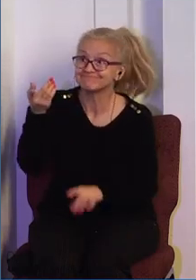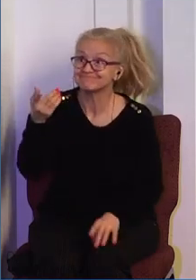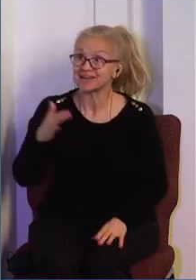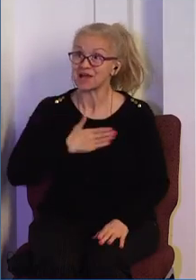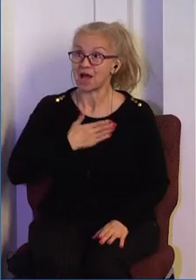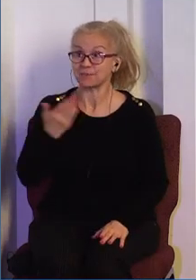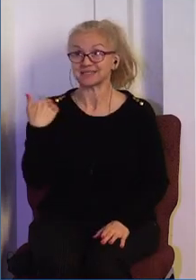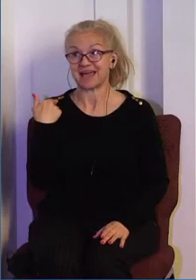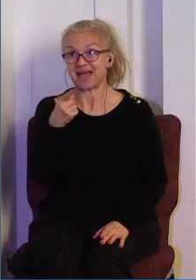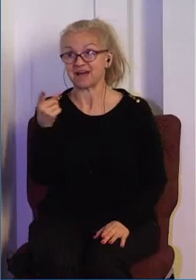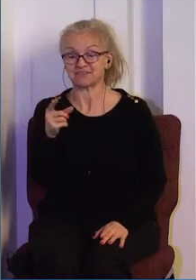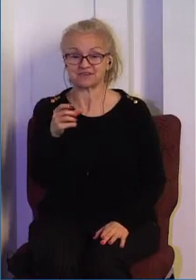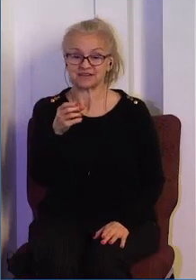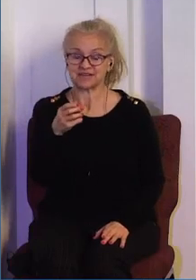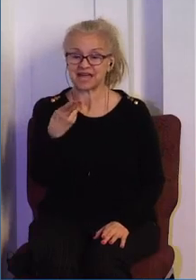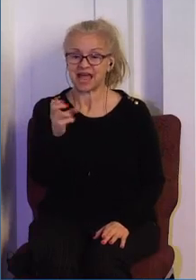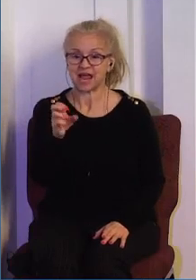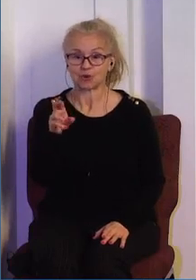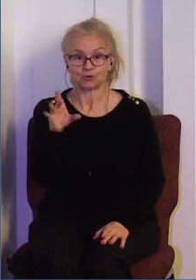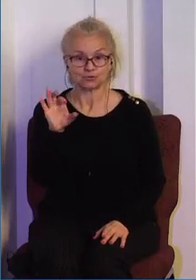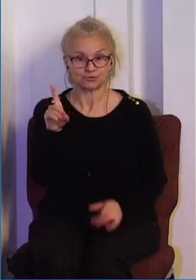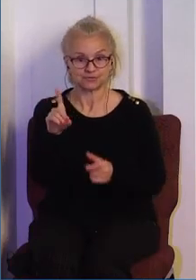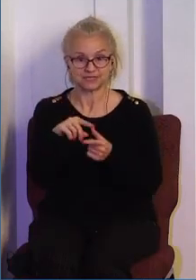glad to have Harold and